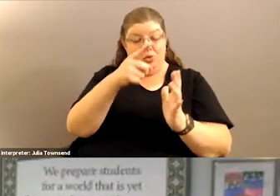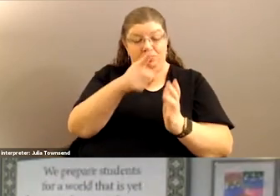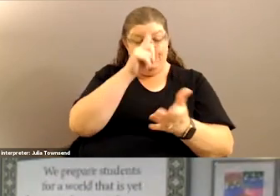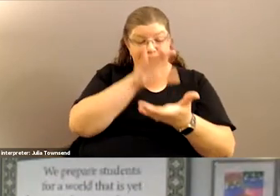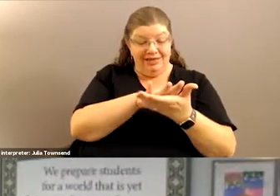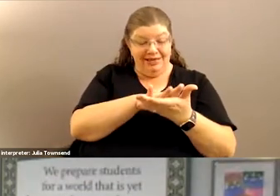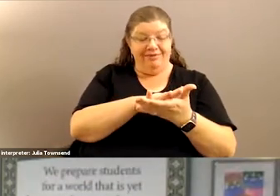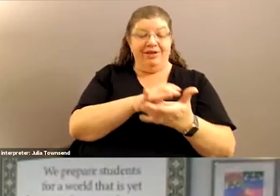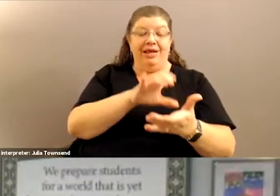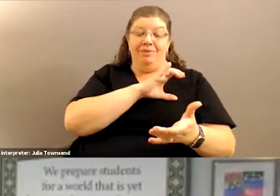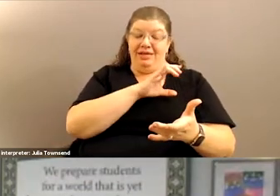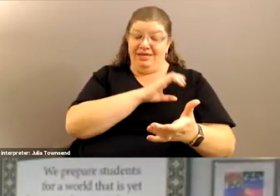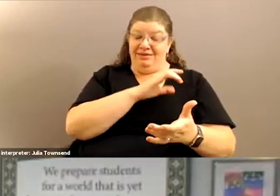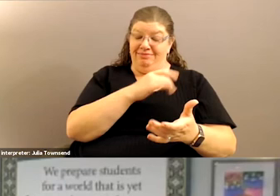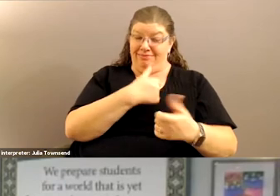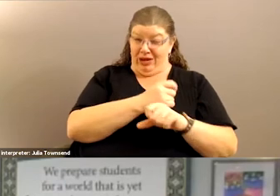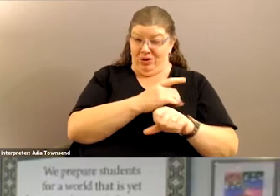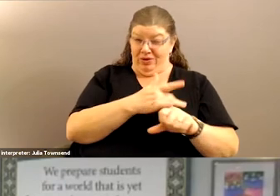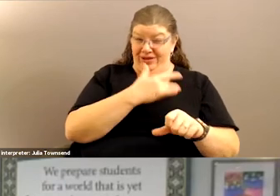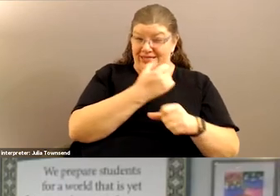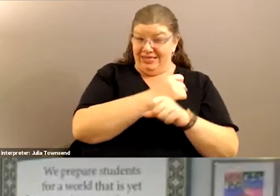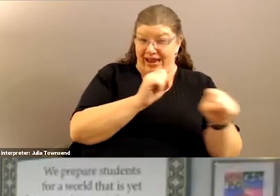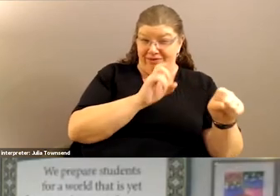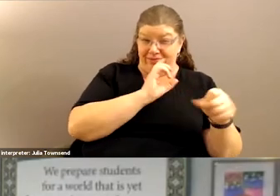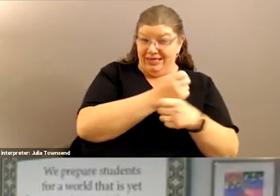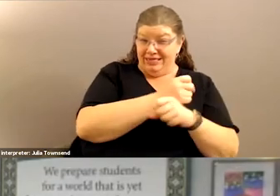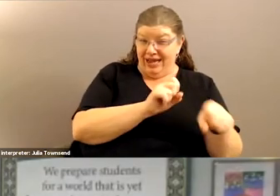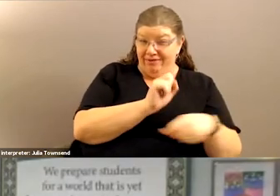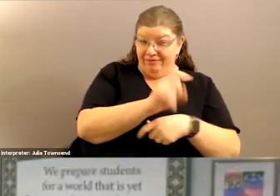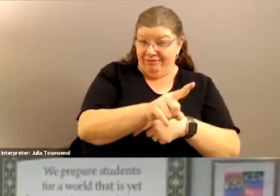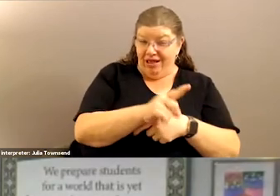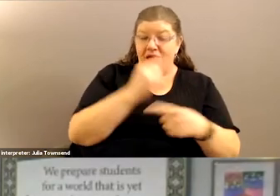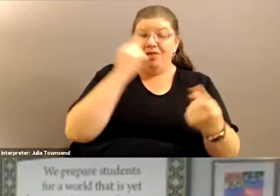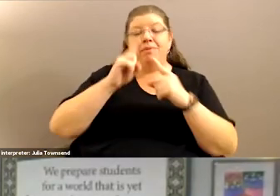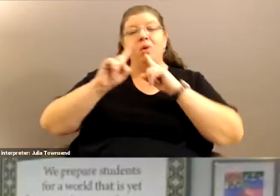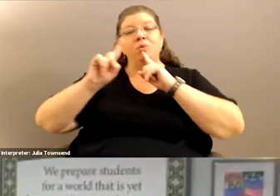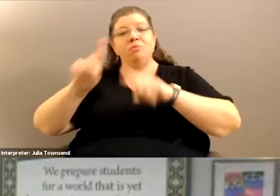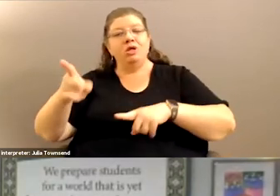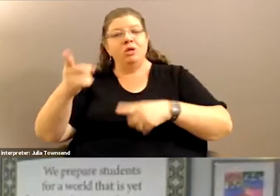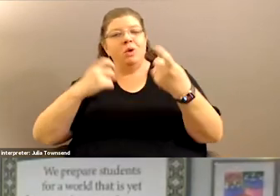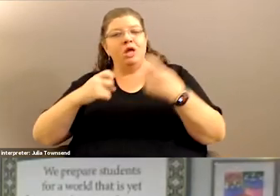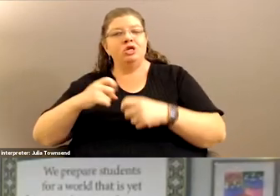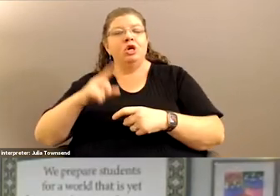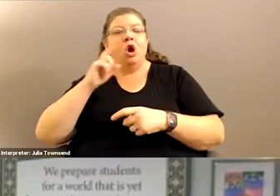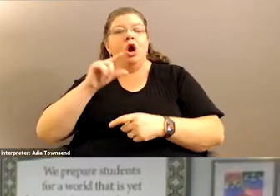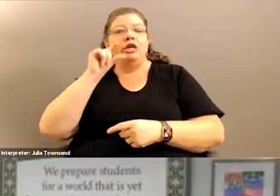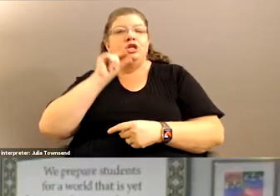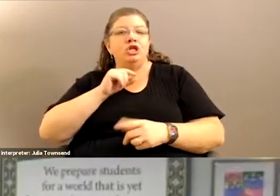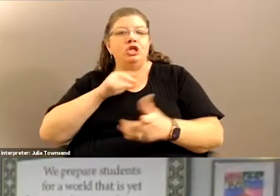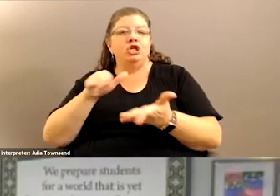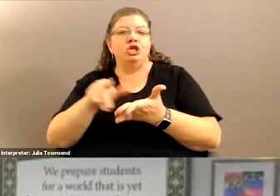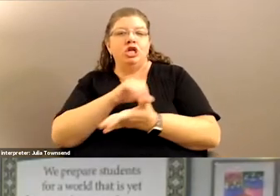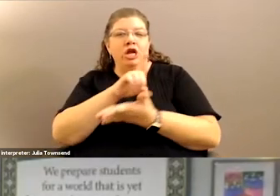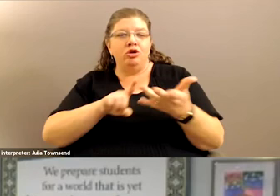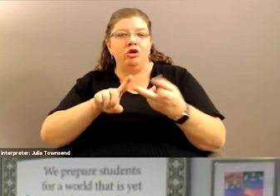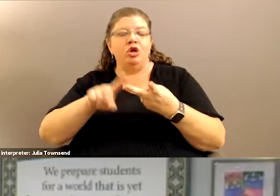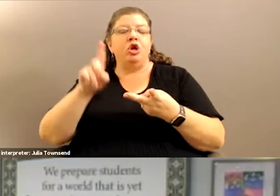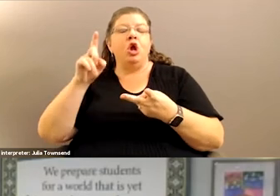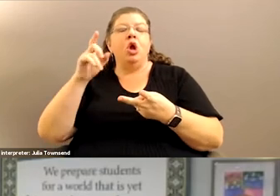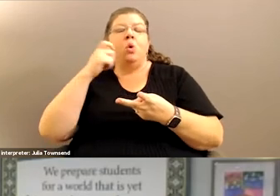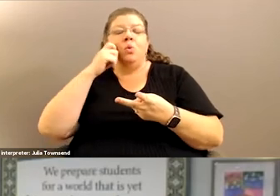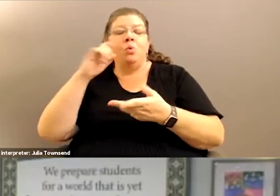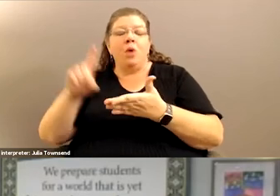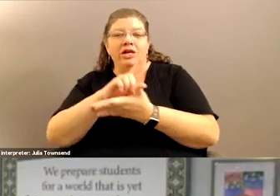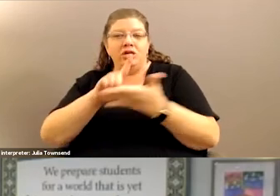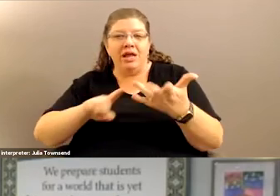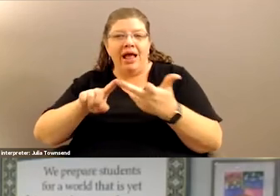be safe and then i want you to think about how your responses to these questions are gendered racialized and classed and what that means